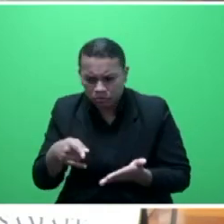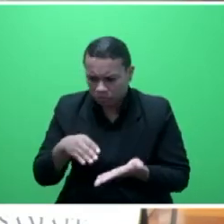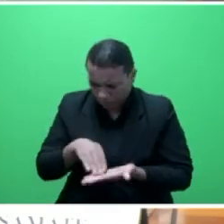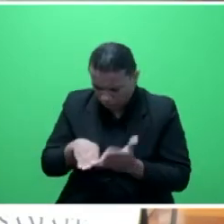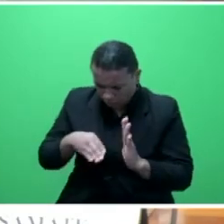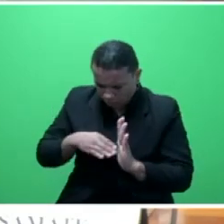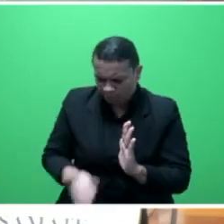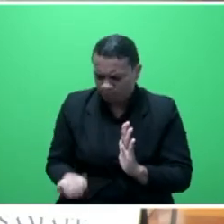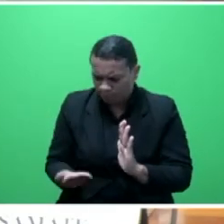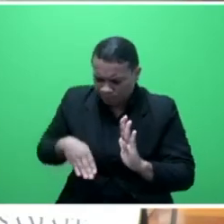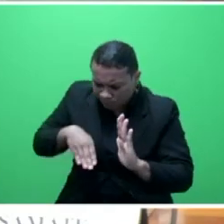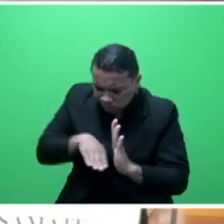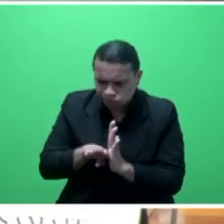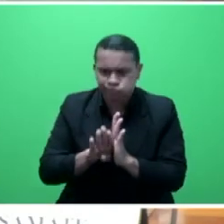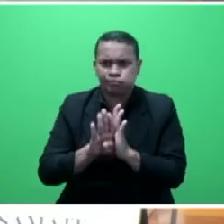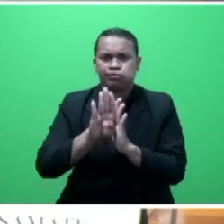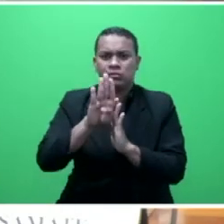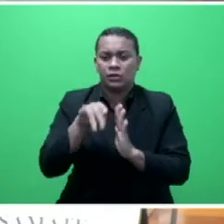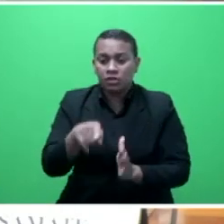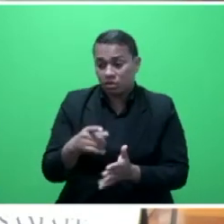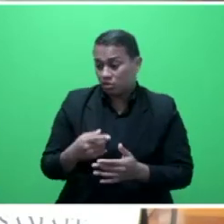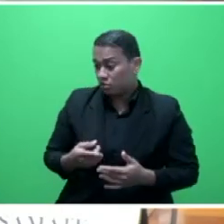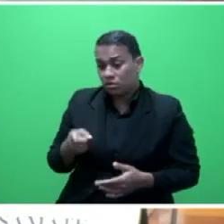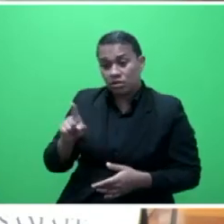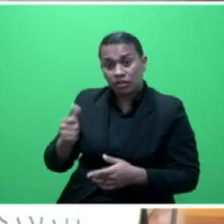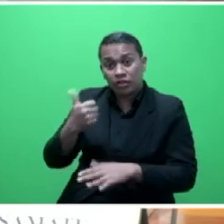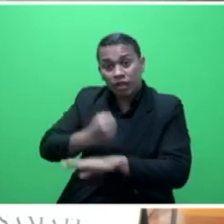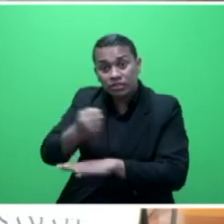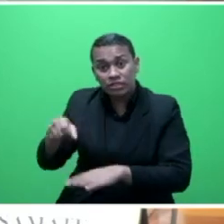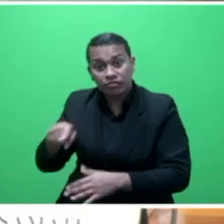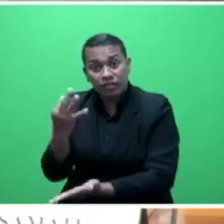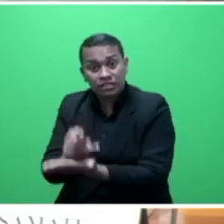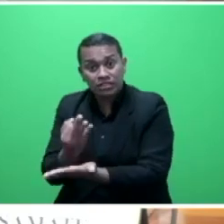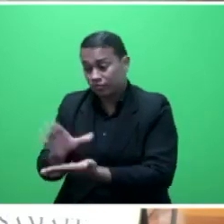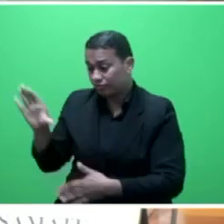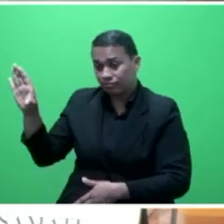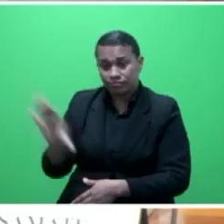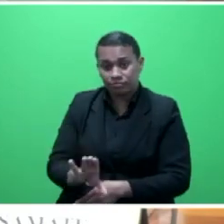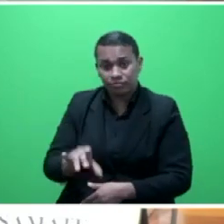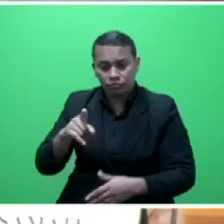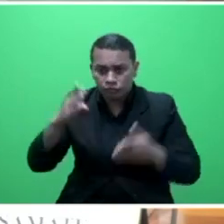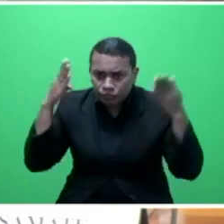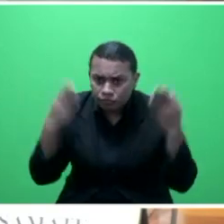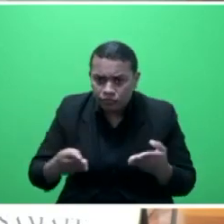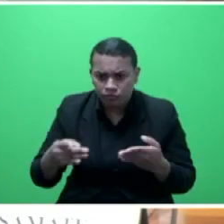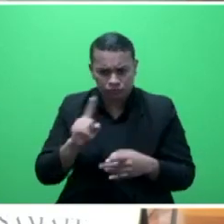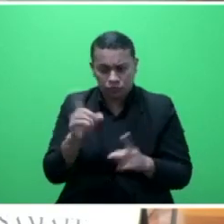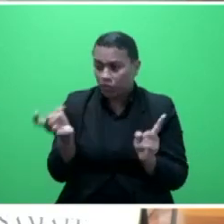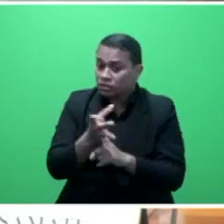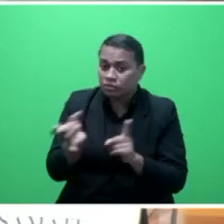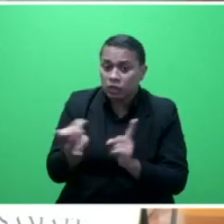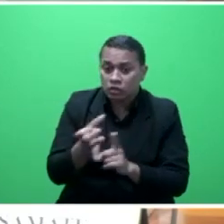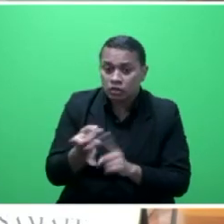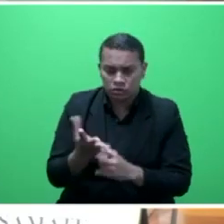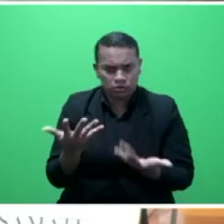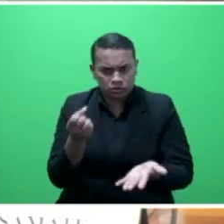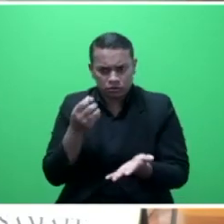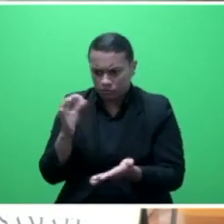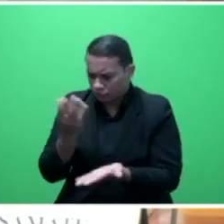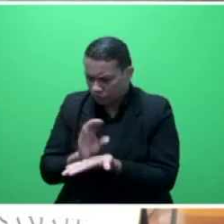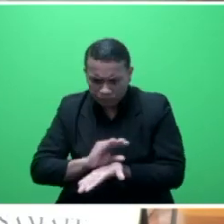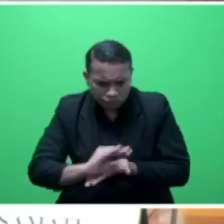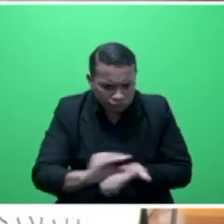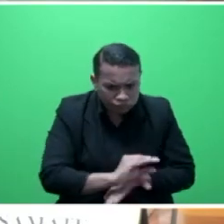sir, government-funded resources are targeted where they matter most, to those Fijians bearing this recession's heaviest economic